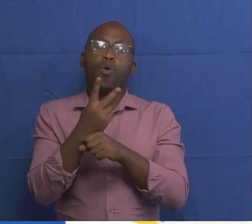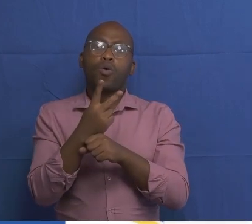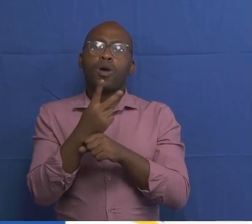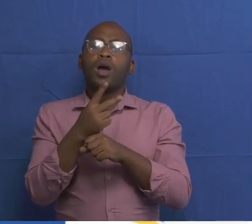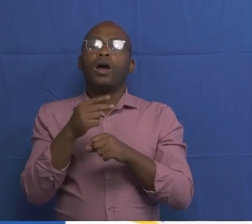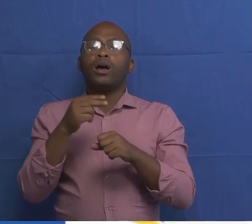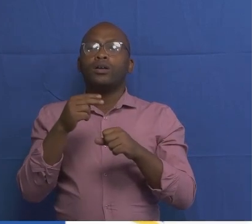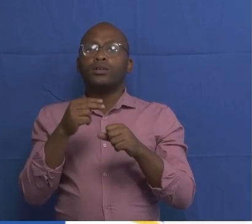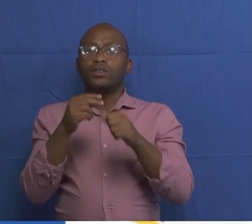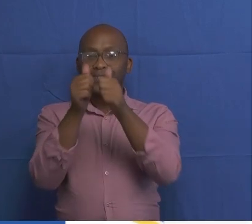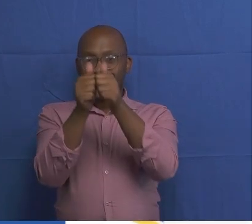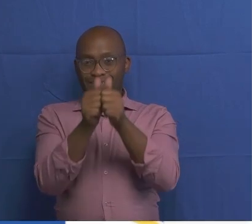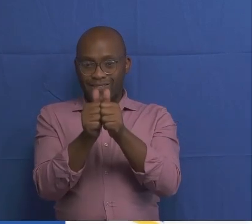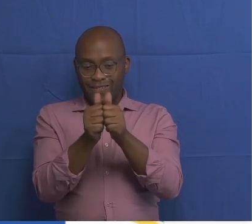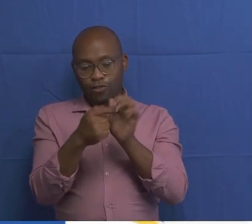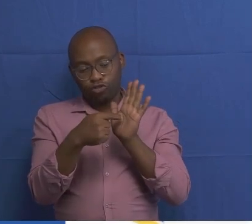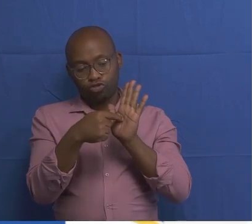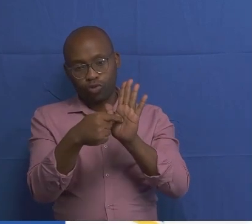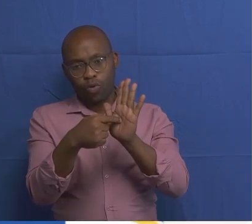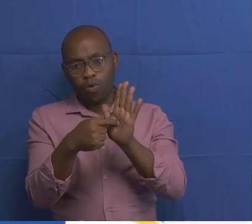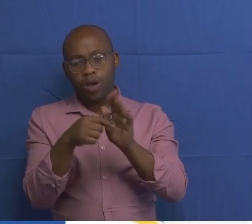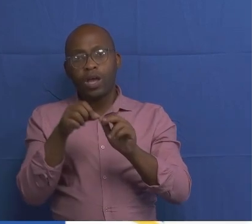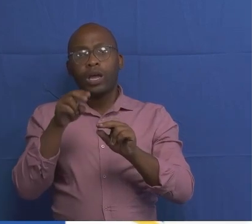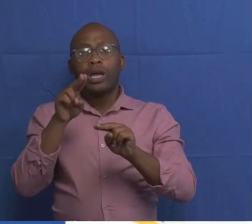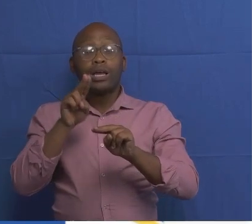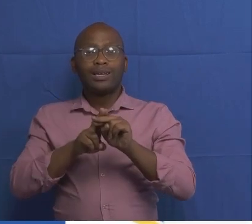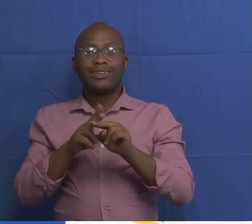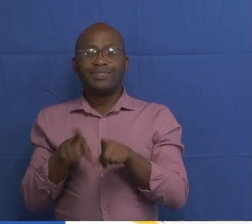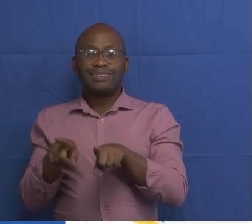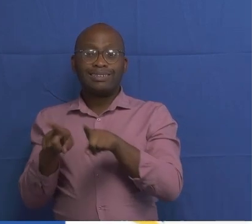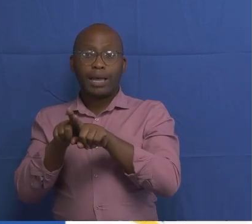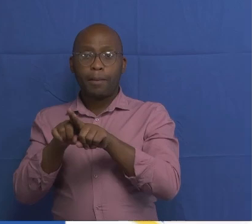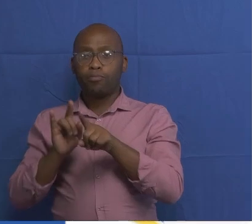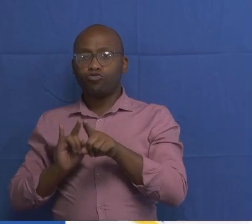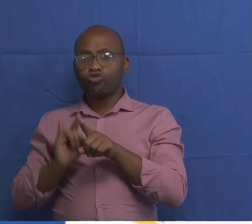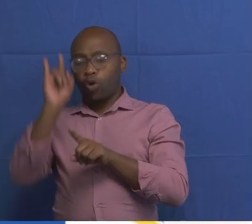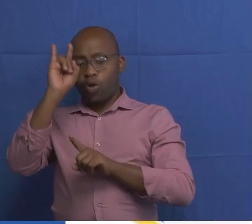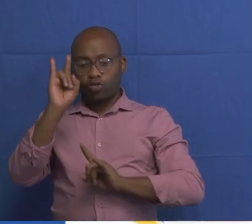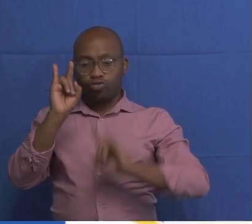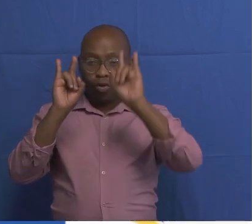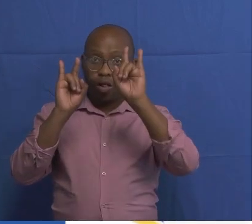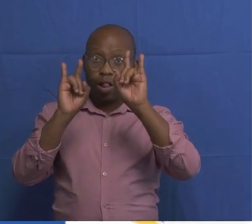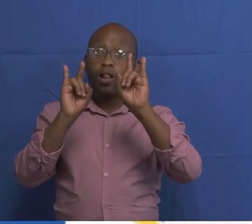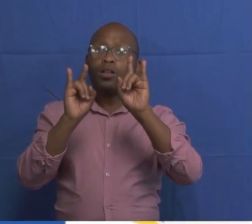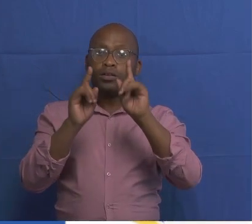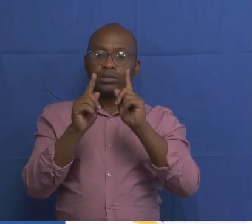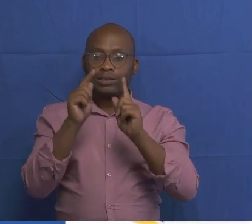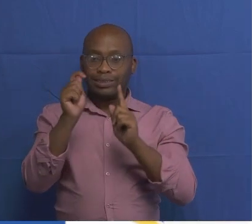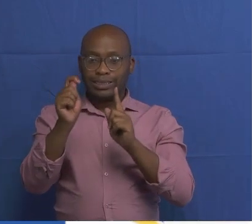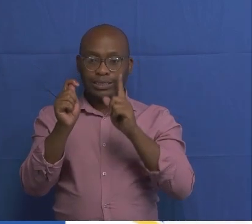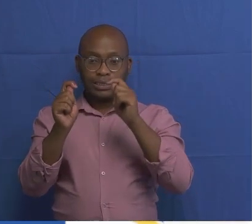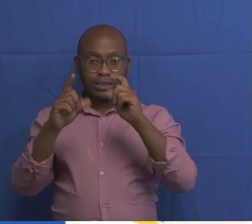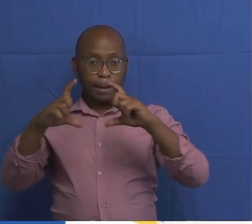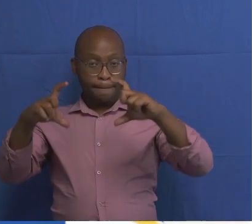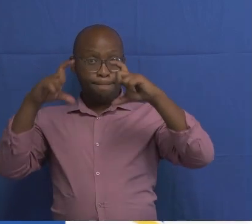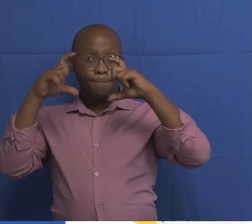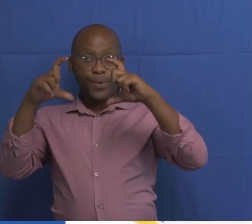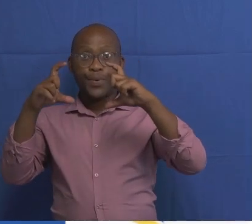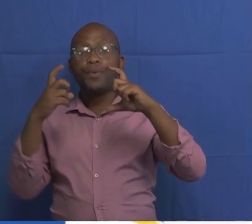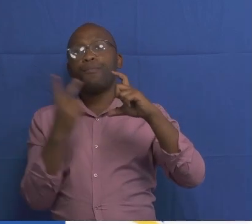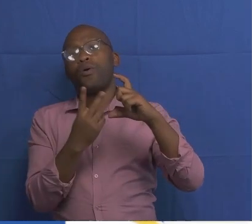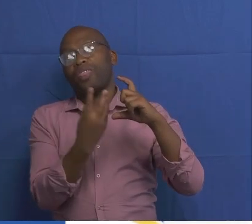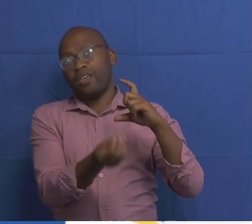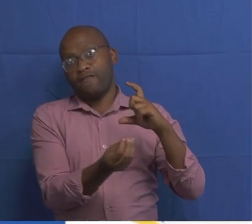same alleles or whether you have got an allele for tallness and an allele for shortness. So it means that tallness